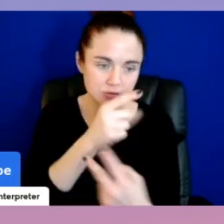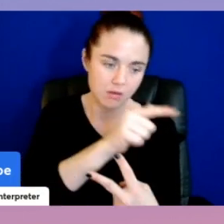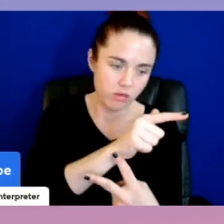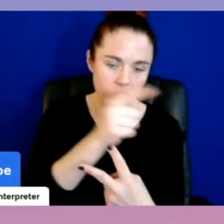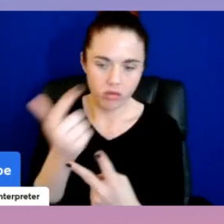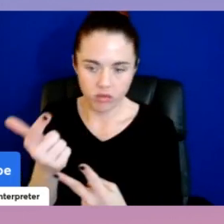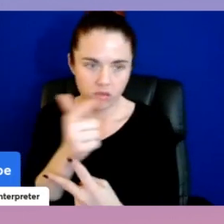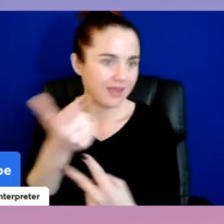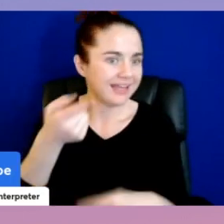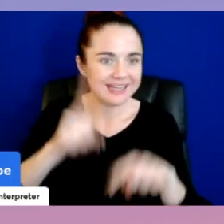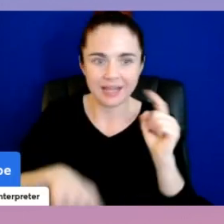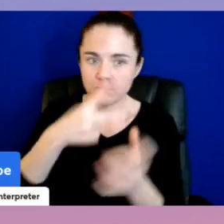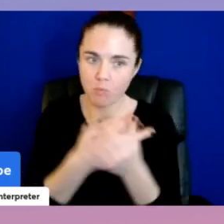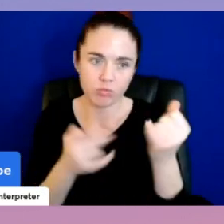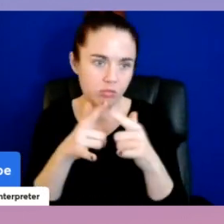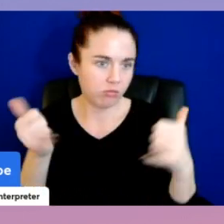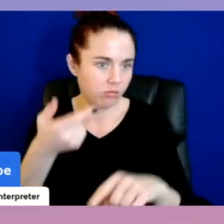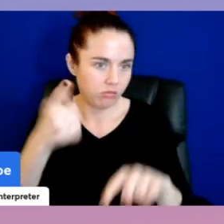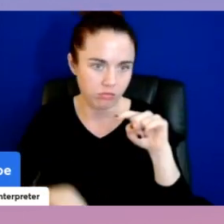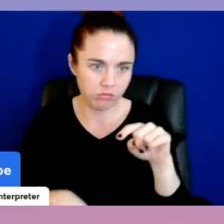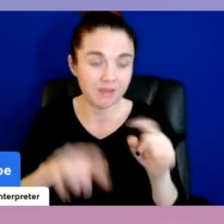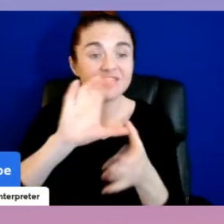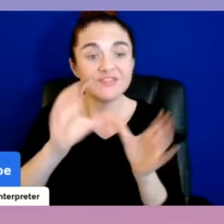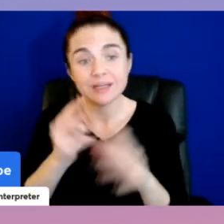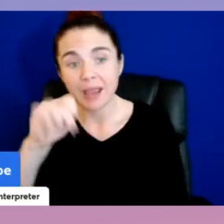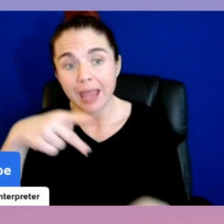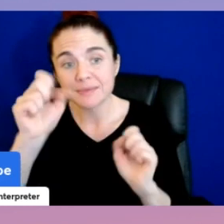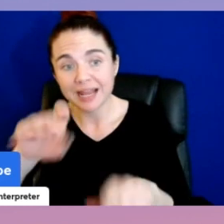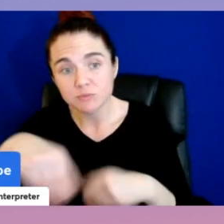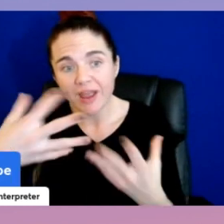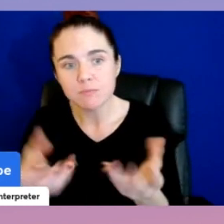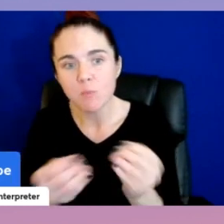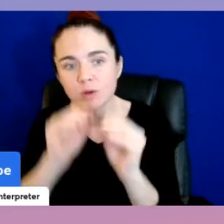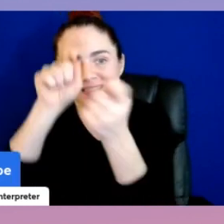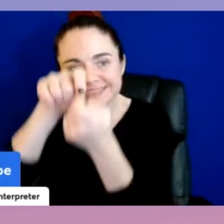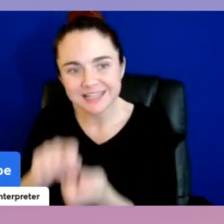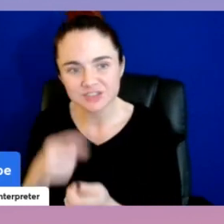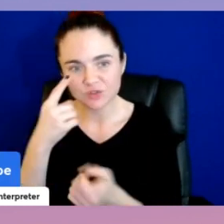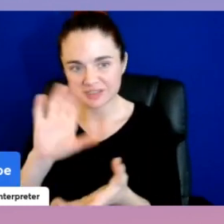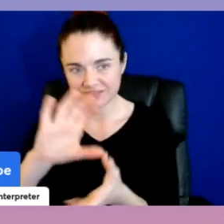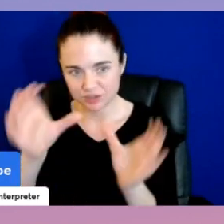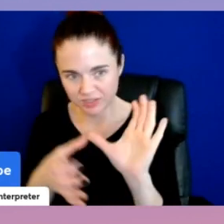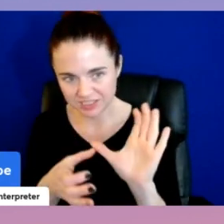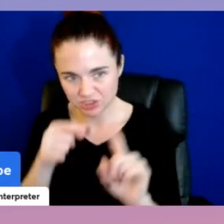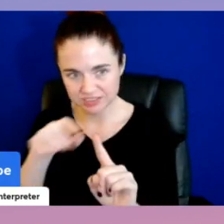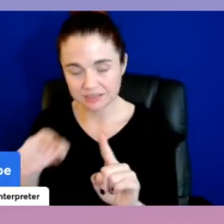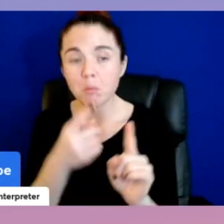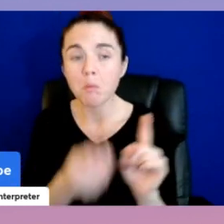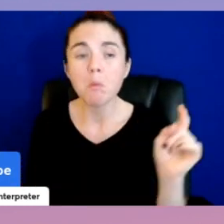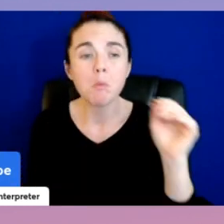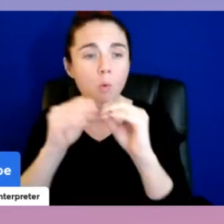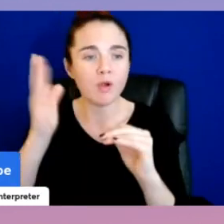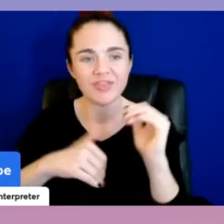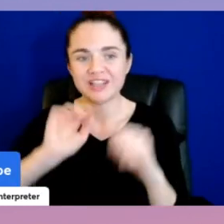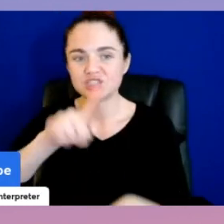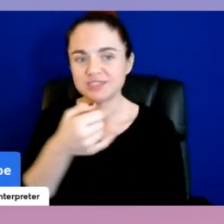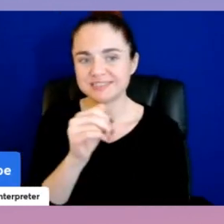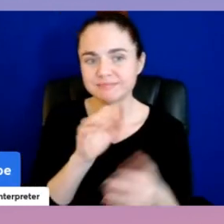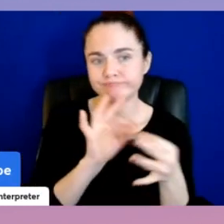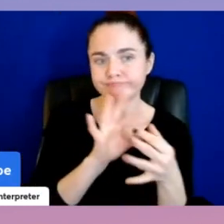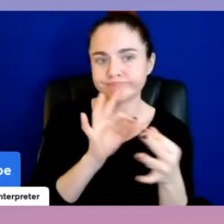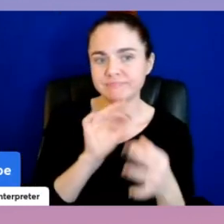any time. The config map can provide more details for configuration beyond the annotations.